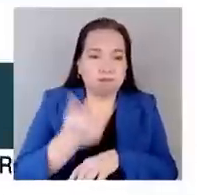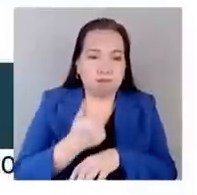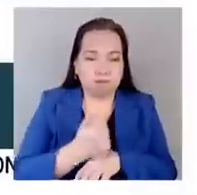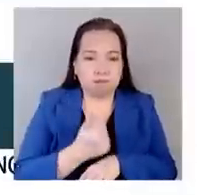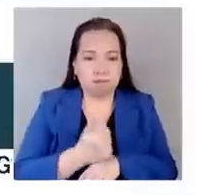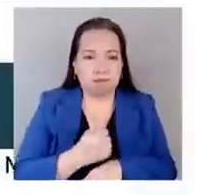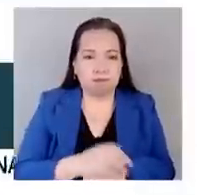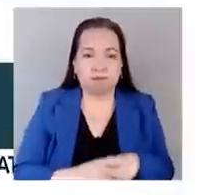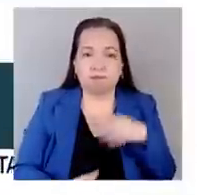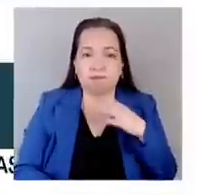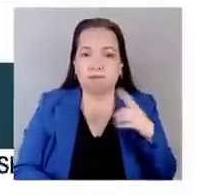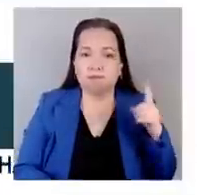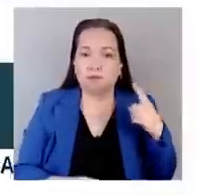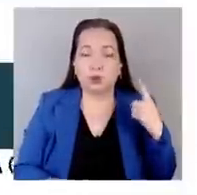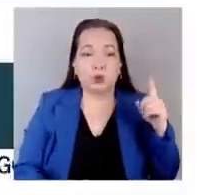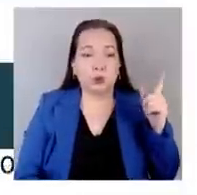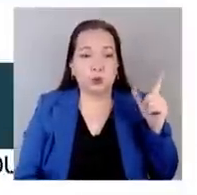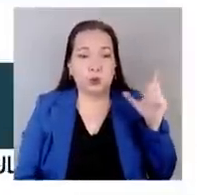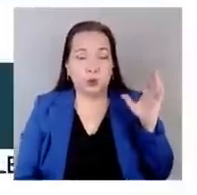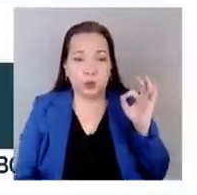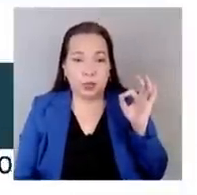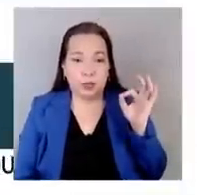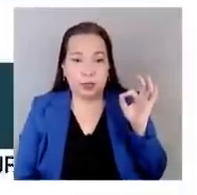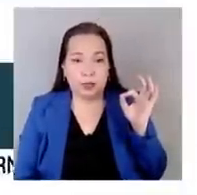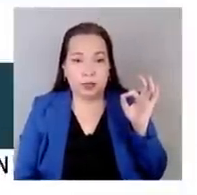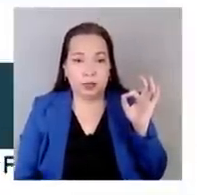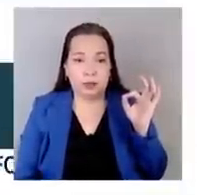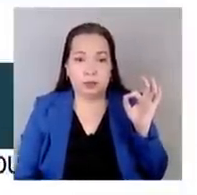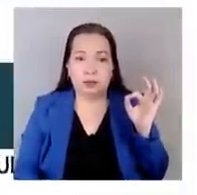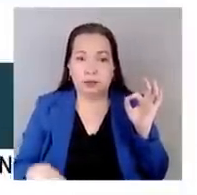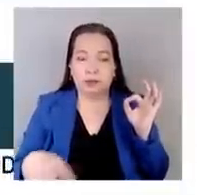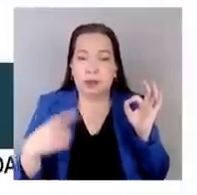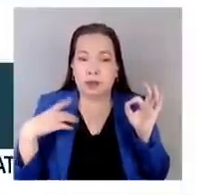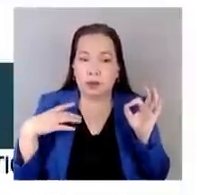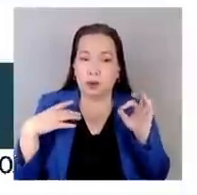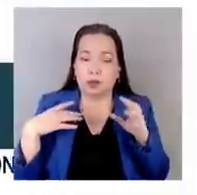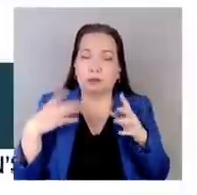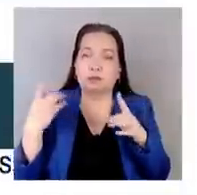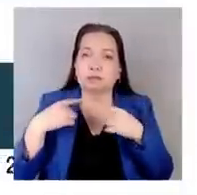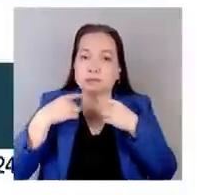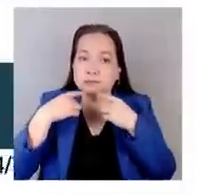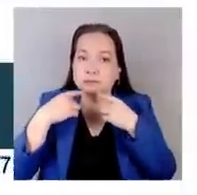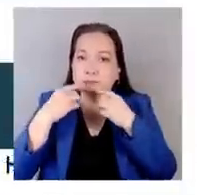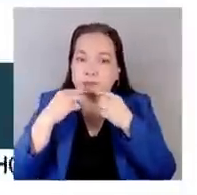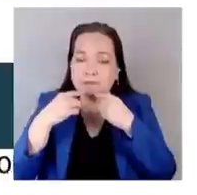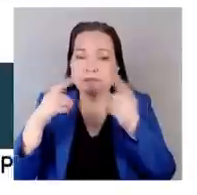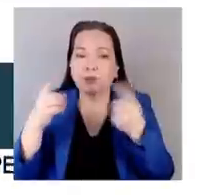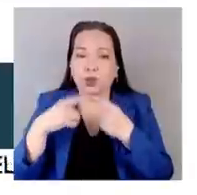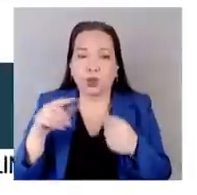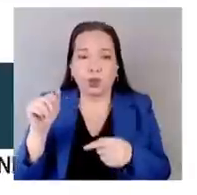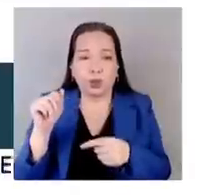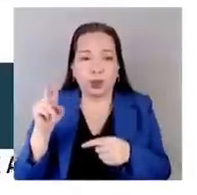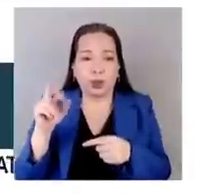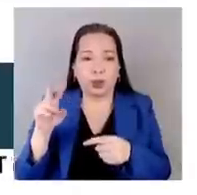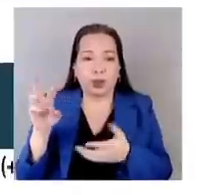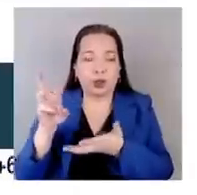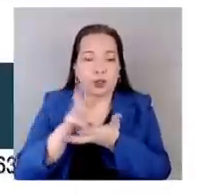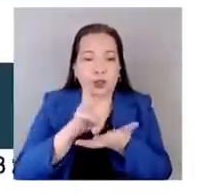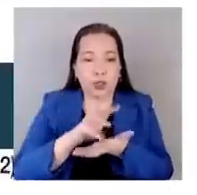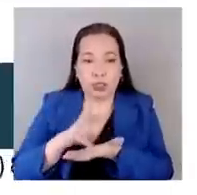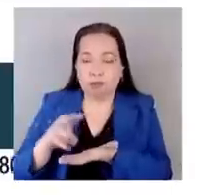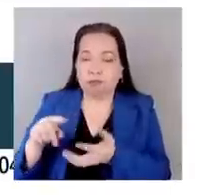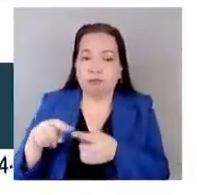Breakdown of this 29 with pending proclamation are 13 IT parks and centers,